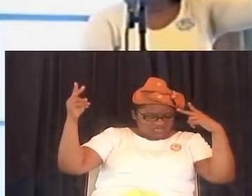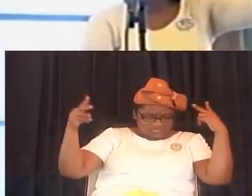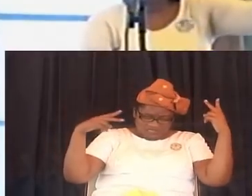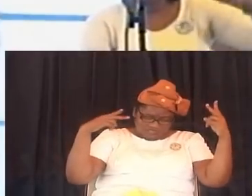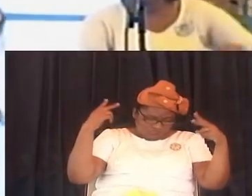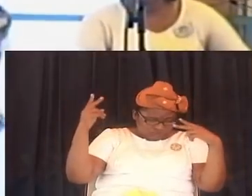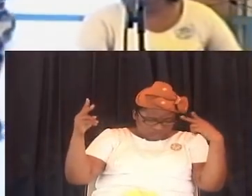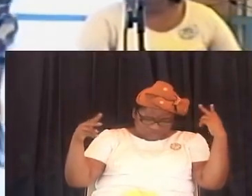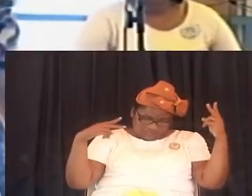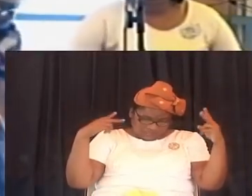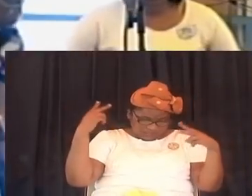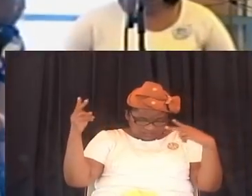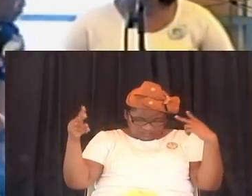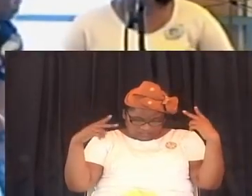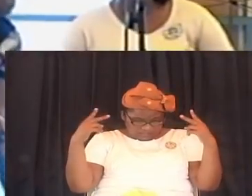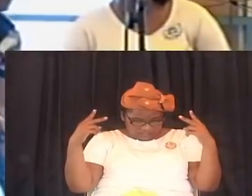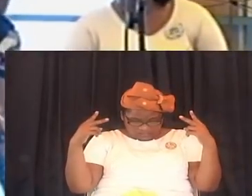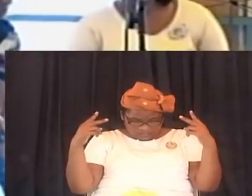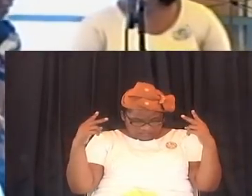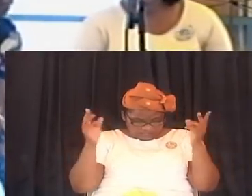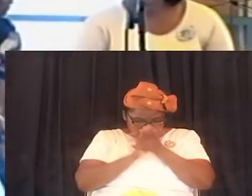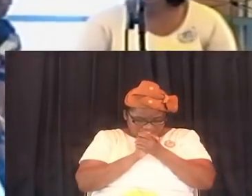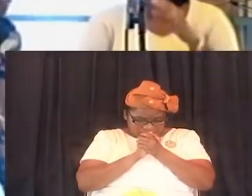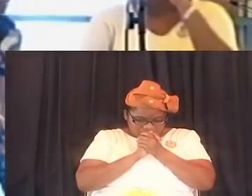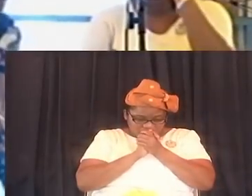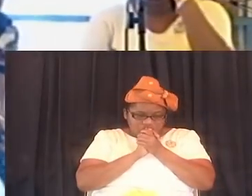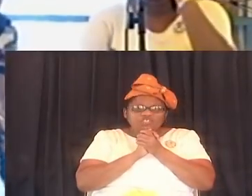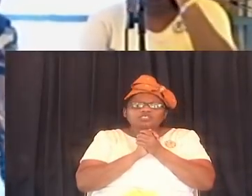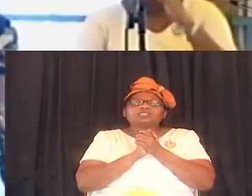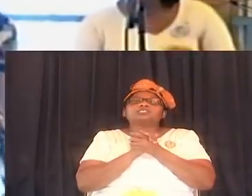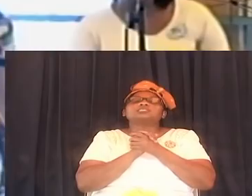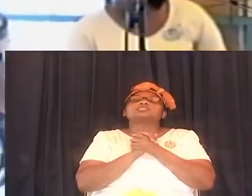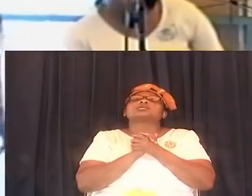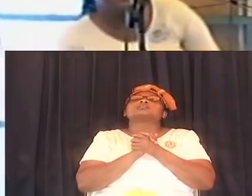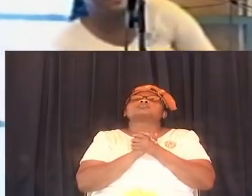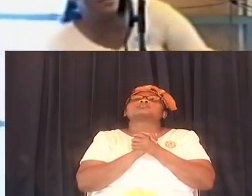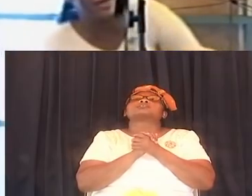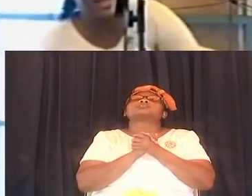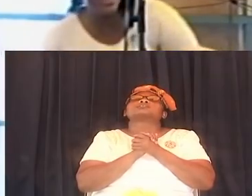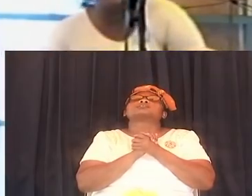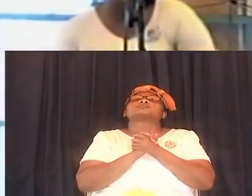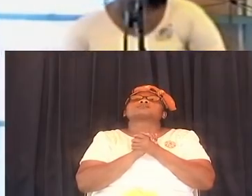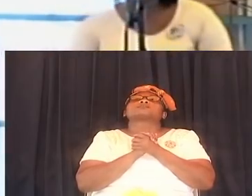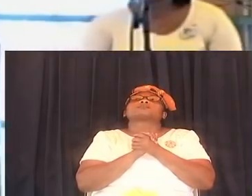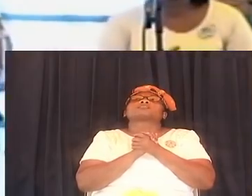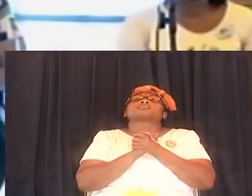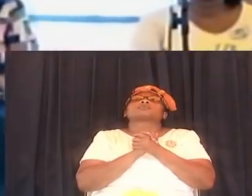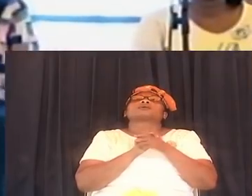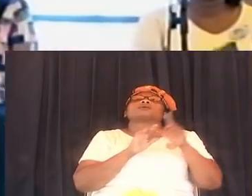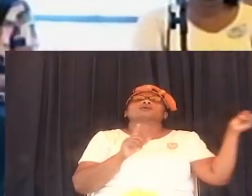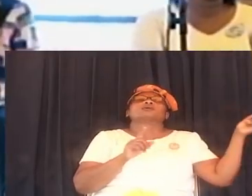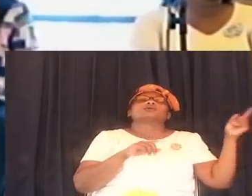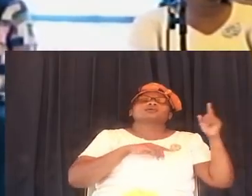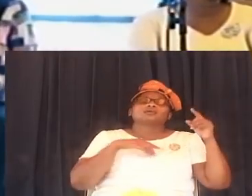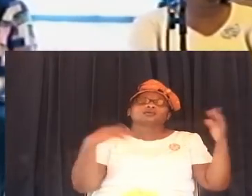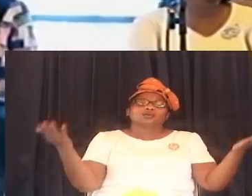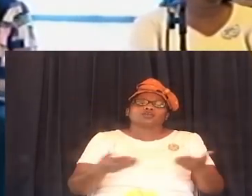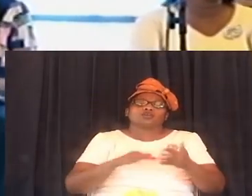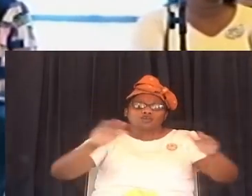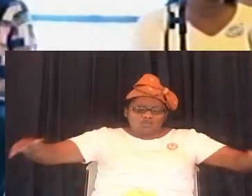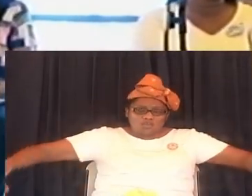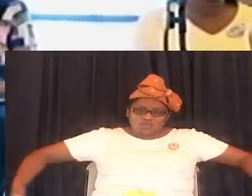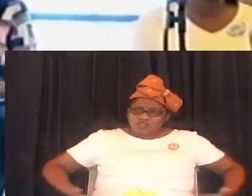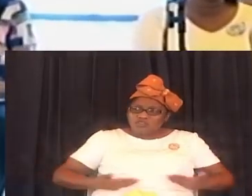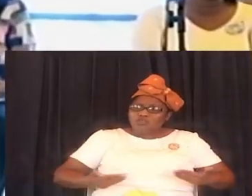Jesus. Before you sing it, look here, I'm trying to restrain myself. I'm here to greet. Amen,